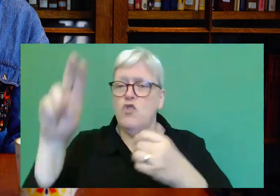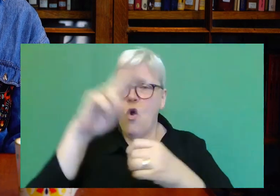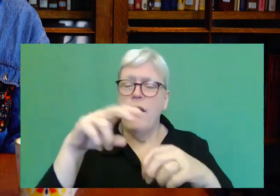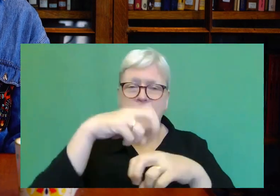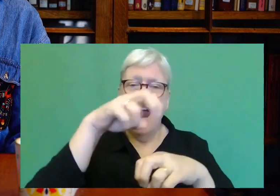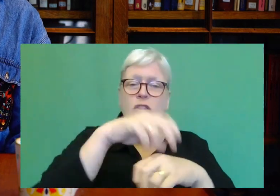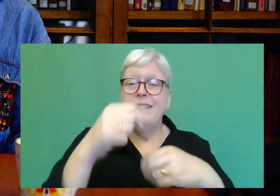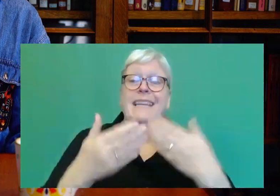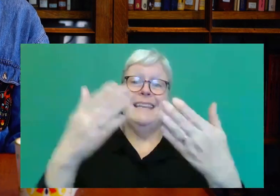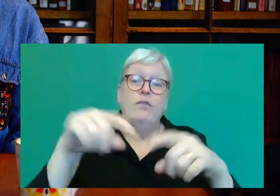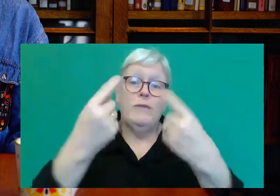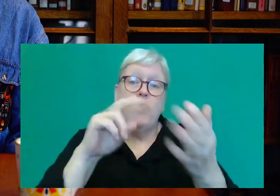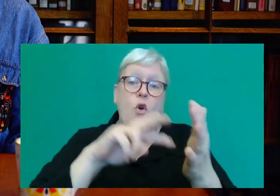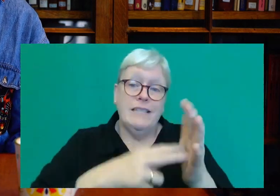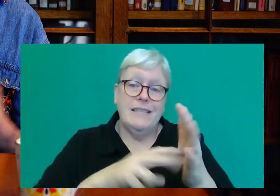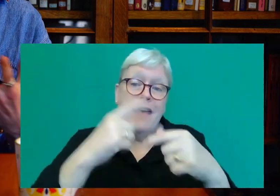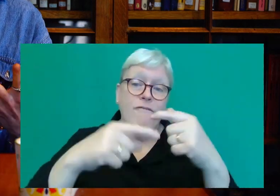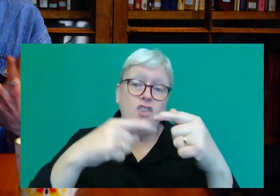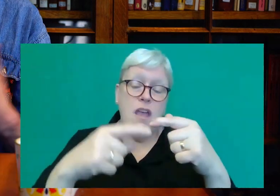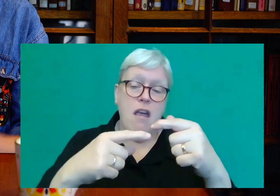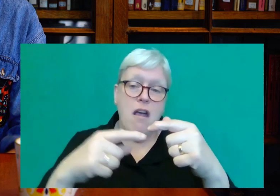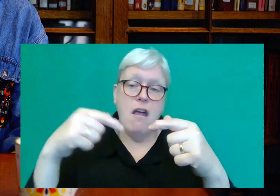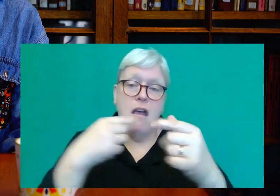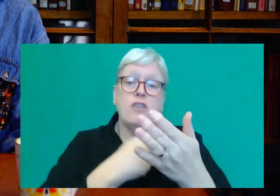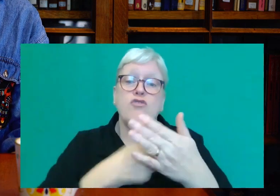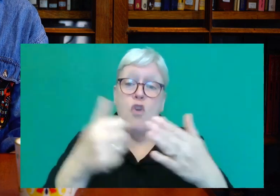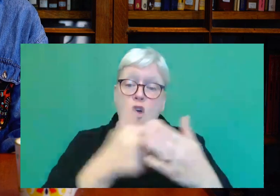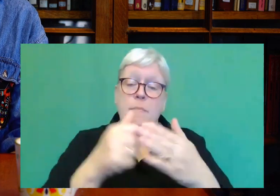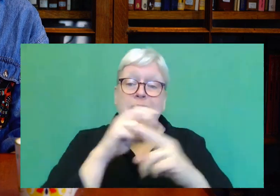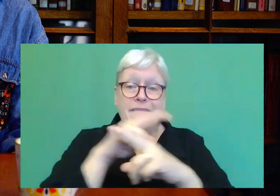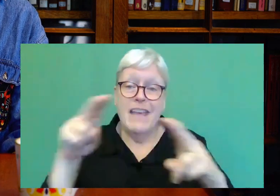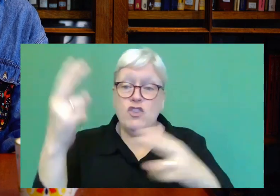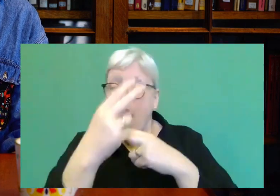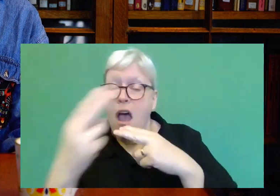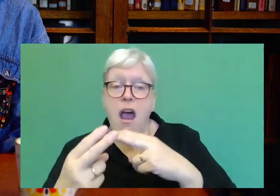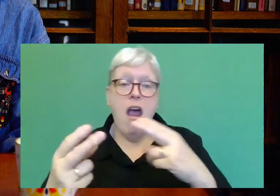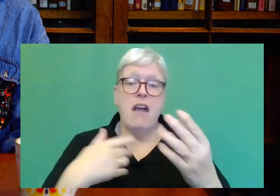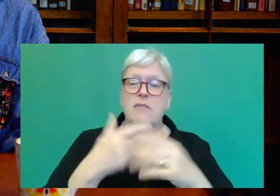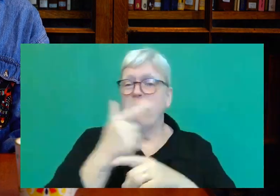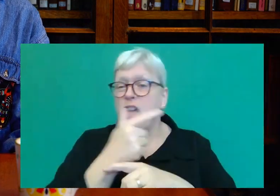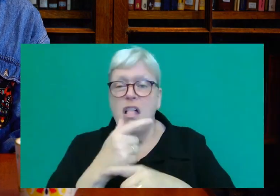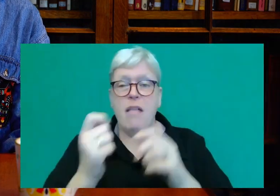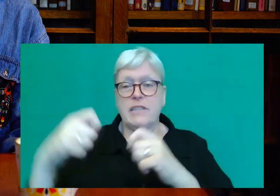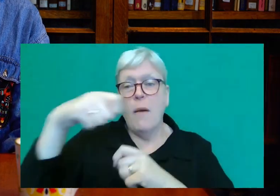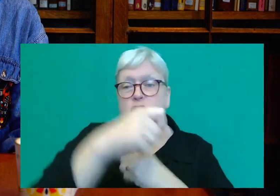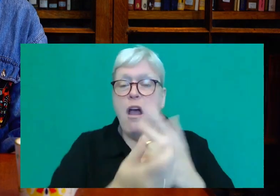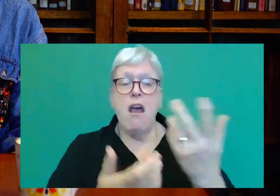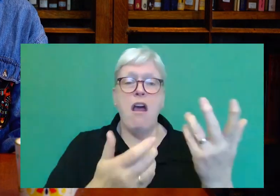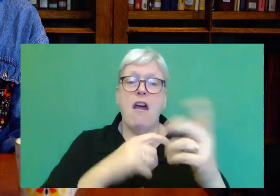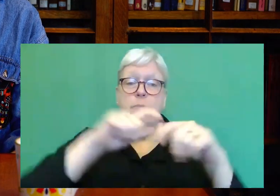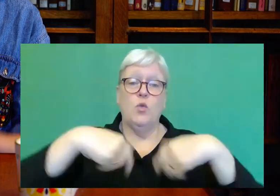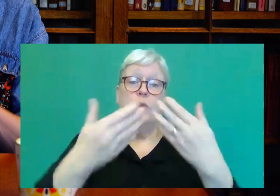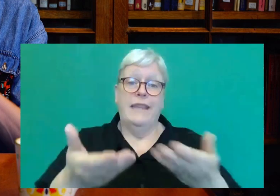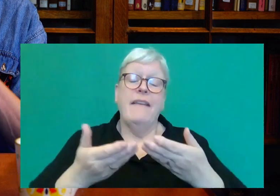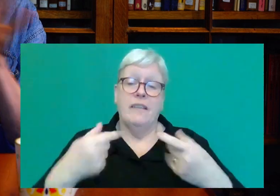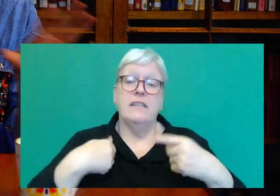organisations every year. Normally visual arts people, so people go out there to make, film and sculptural art. But we were given it as a literary